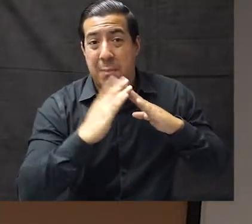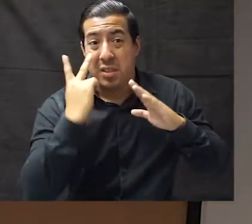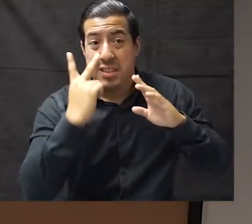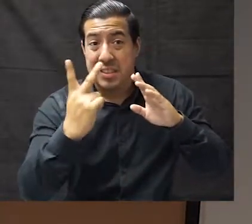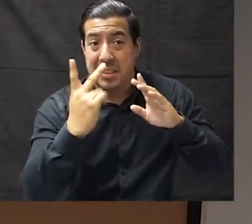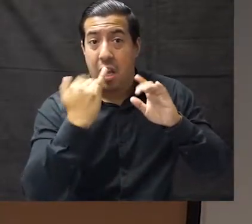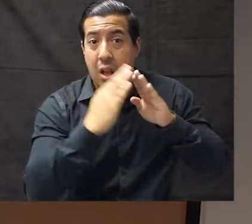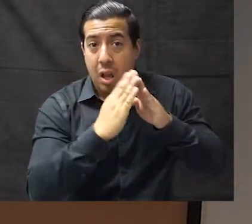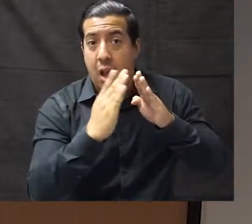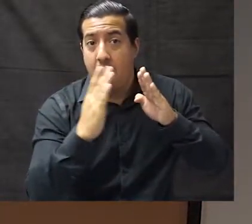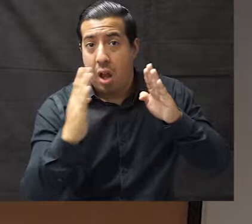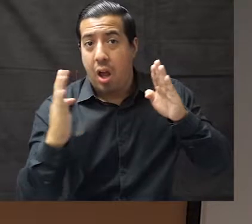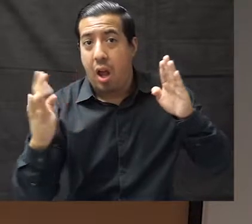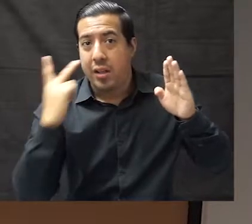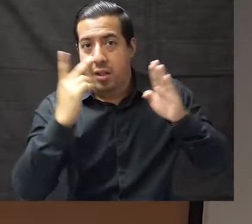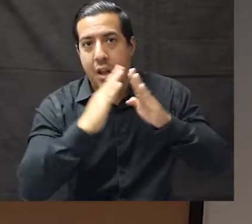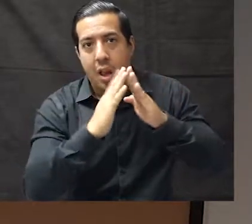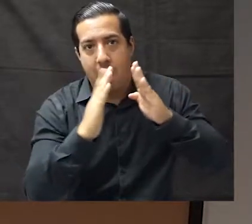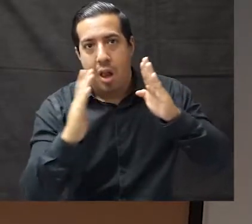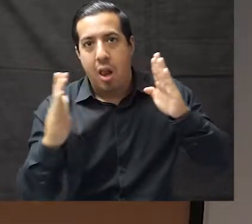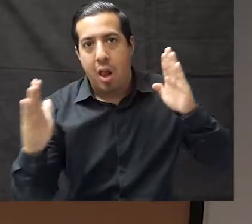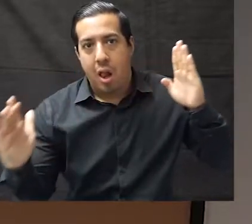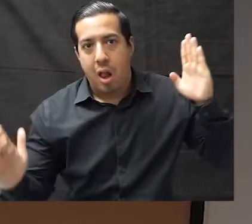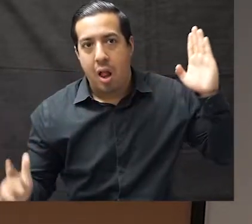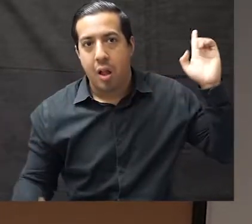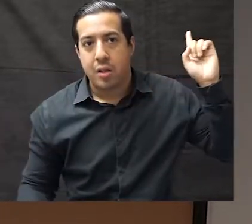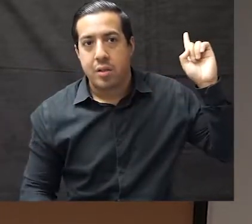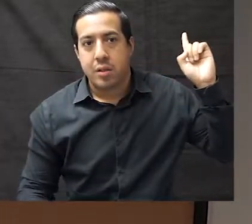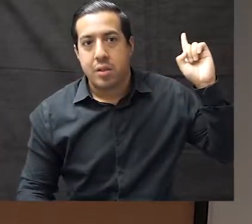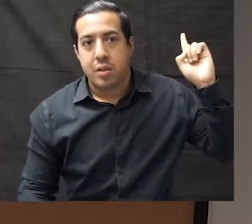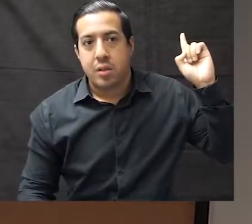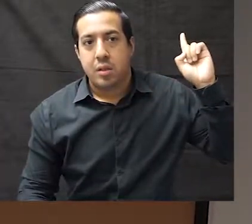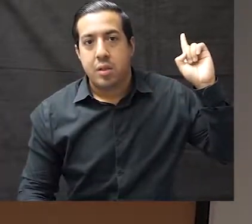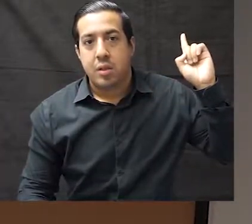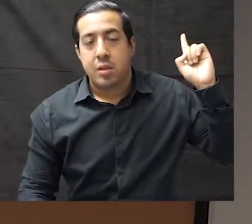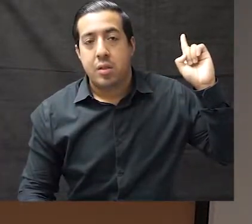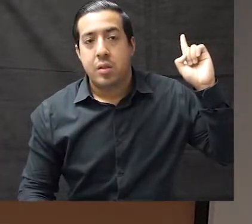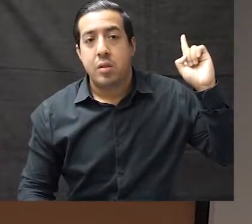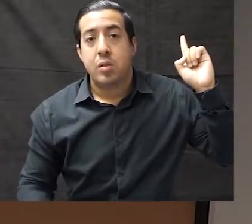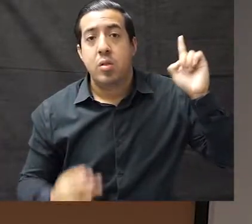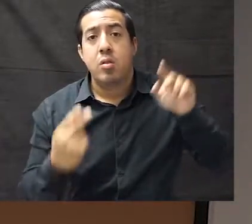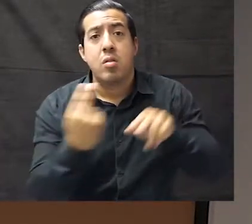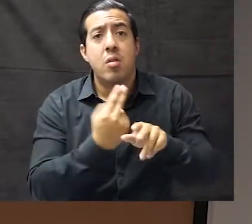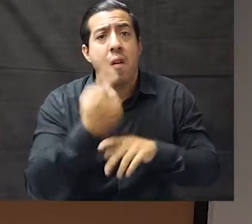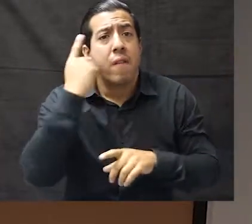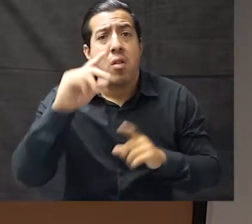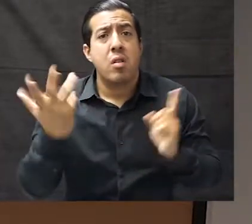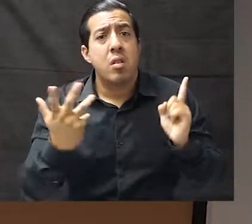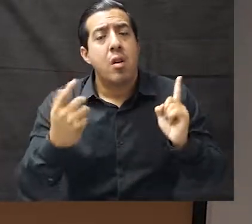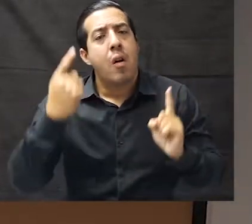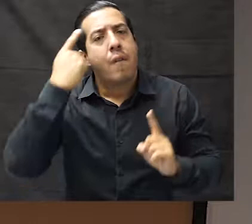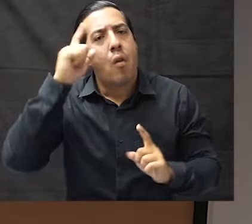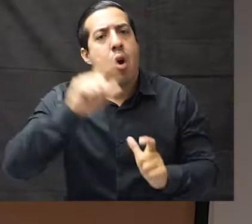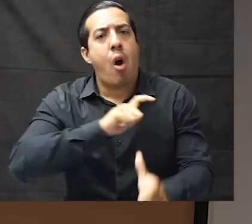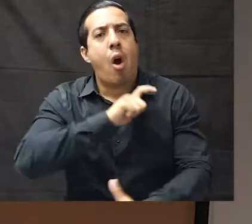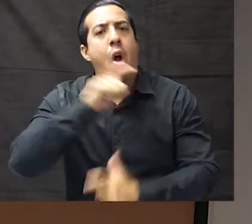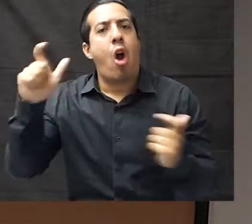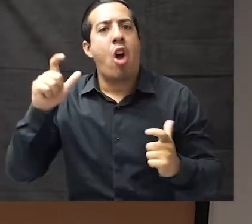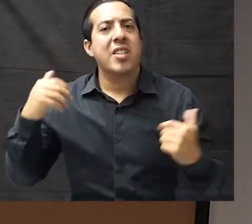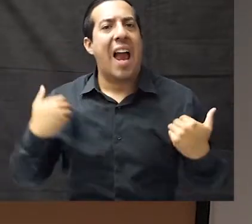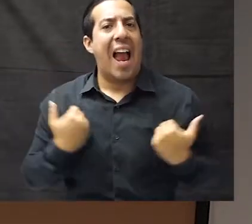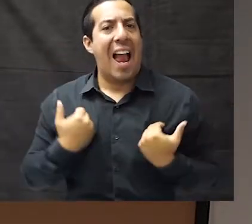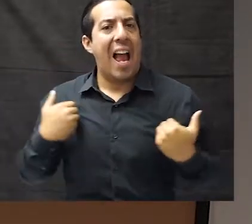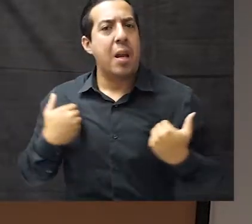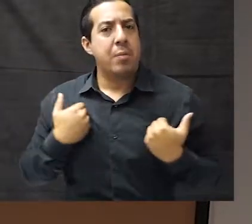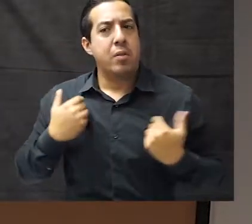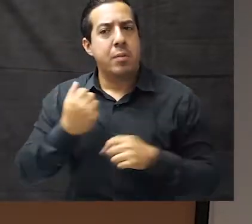If you watch the movie Jurassic Park, it was used as the tranquilizer for T-Rex. It is 10,000 times as